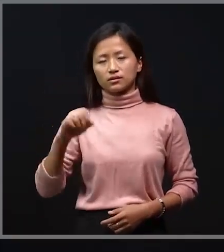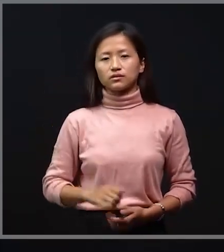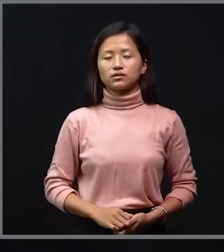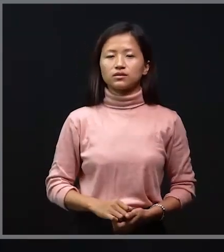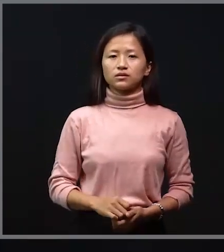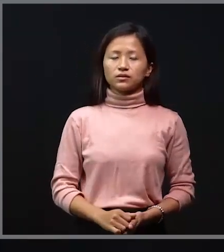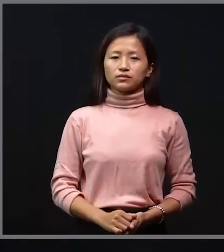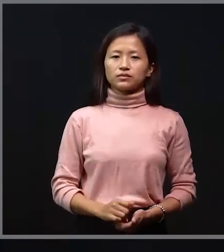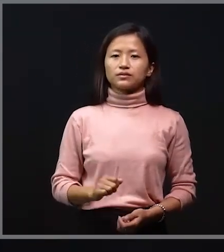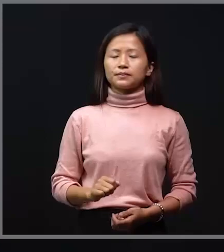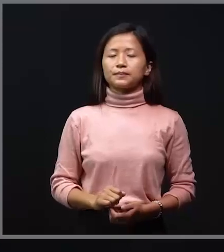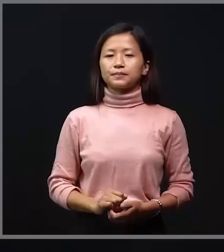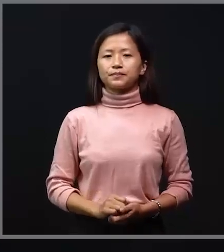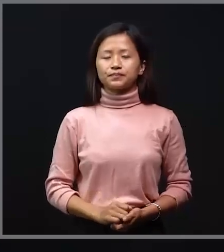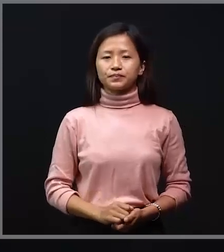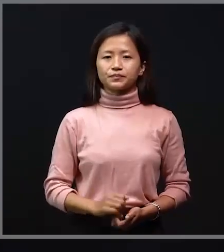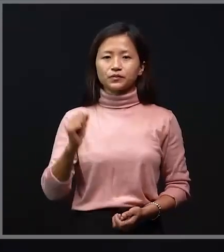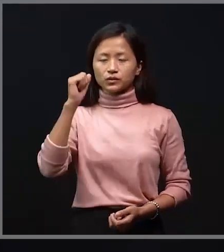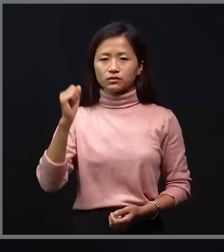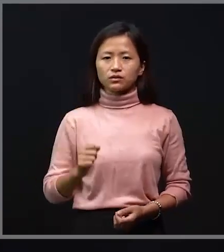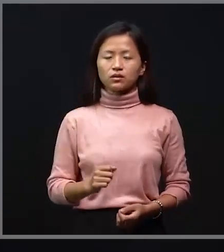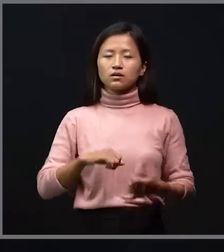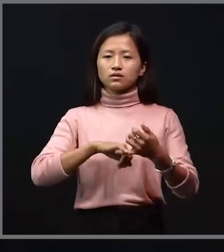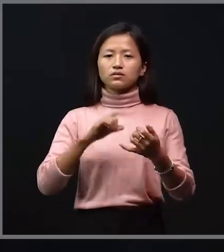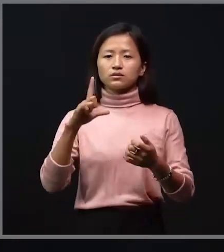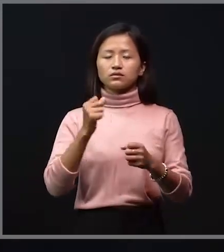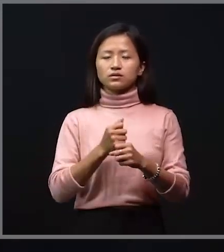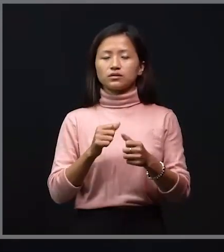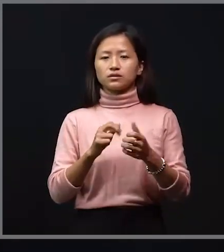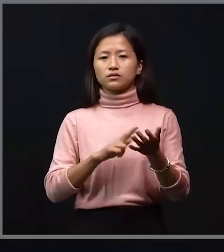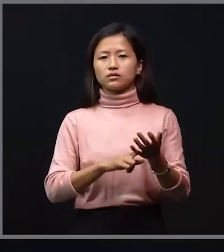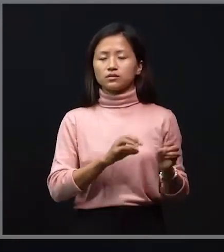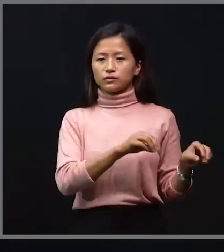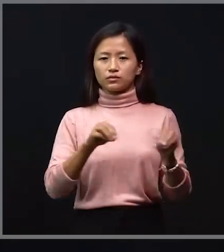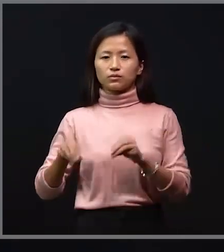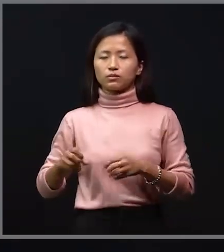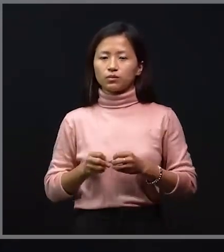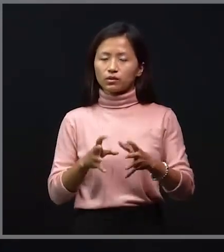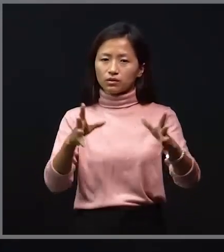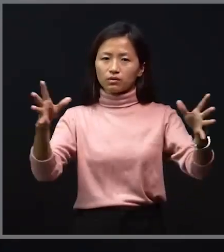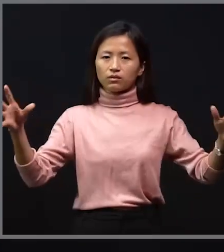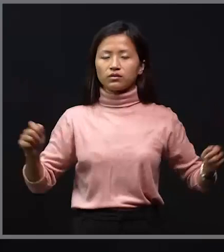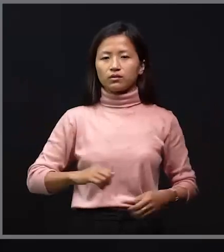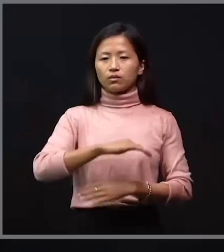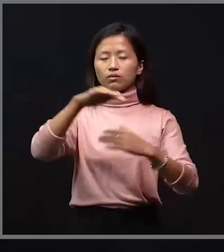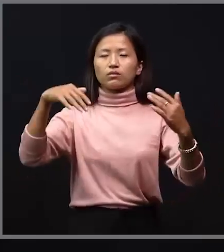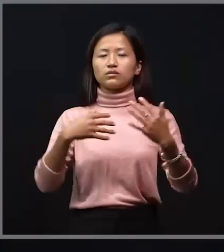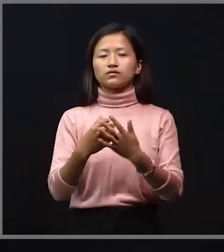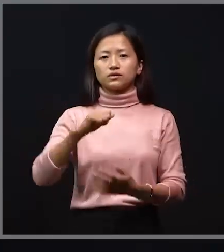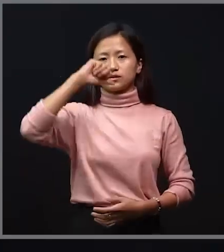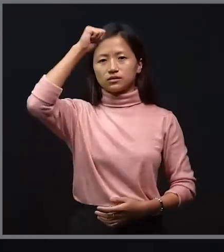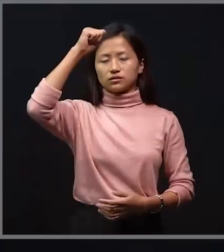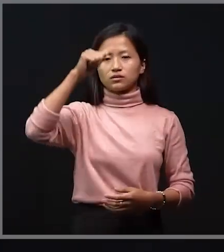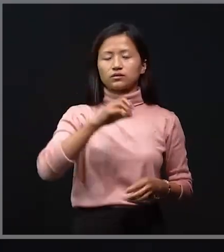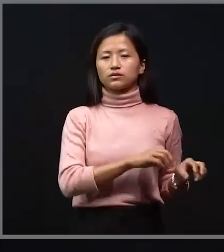or Die." Okay, so with this slogan, the movement broke out all over India. Okay, and with the